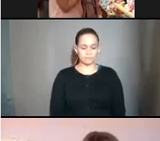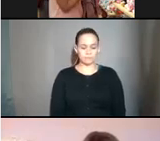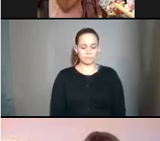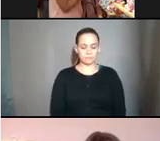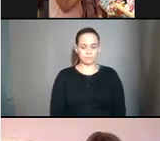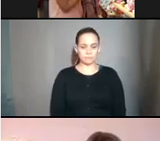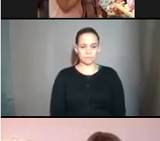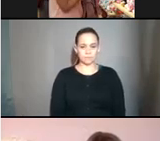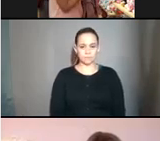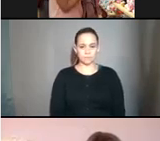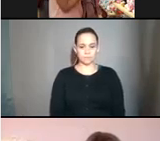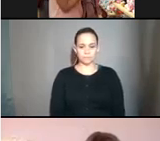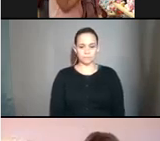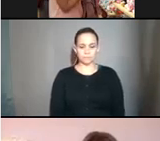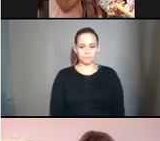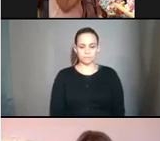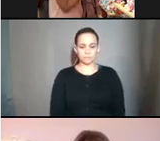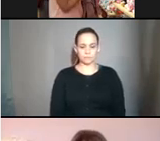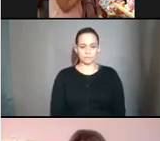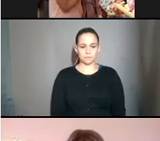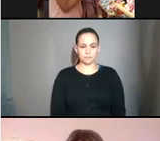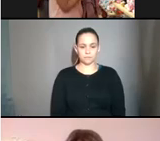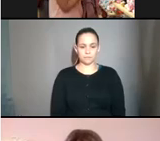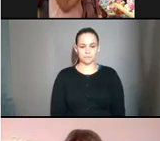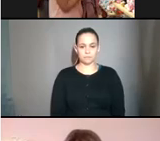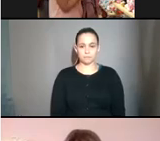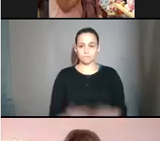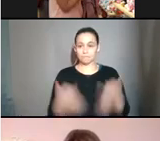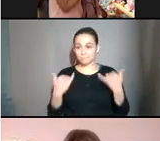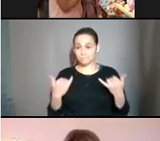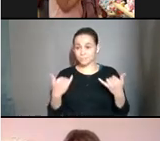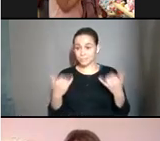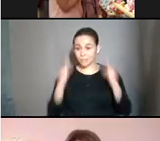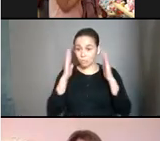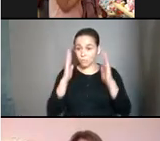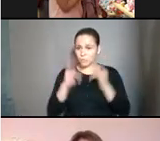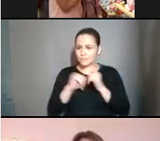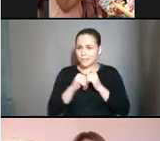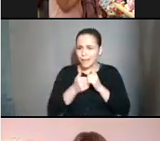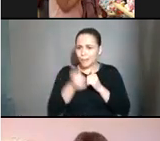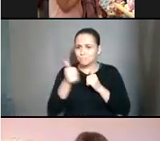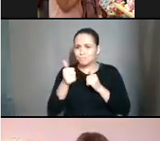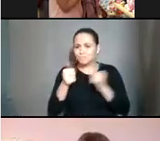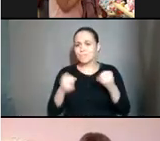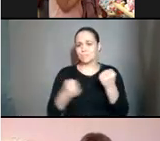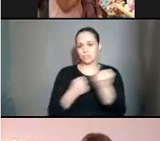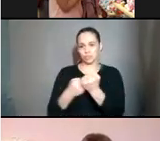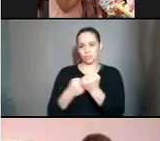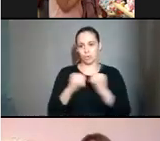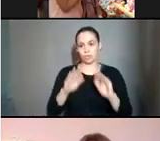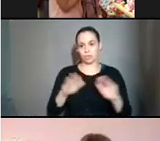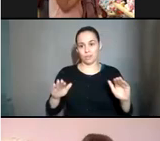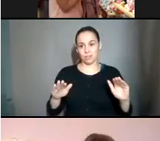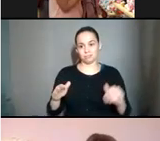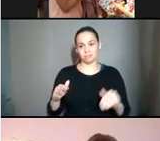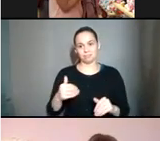Now we're going to look more closely at some ways you can support your child. In my position, I have talked to